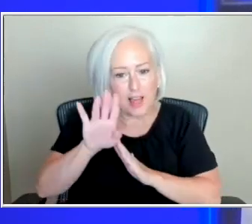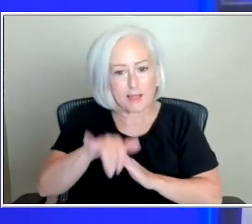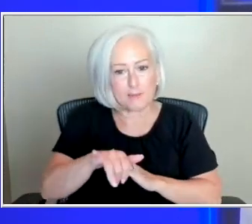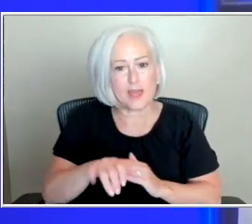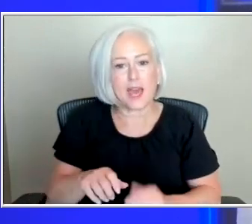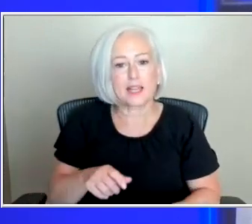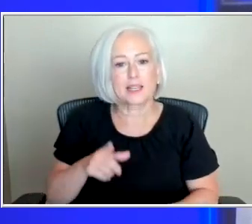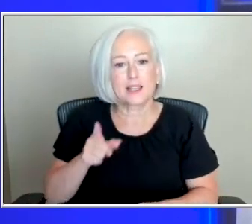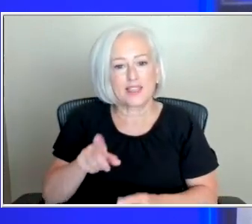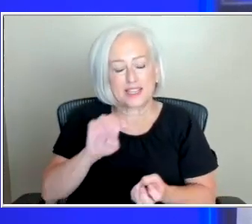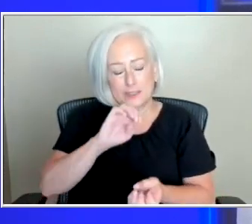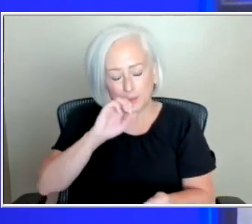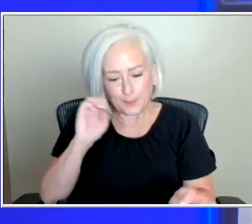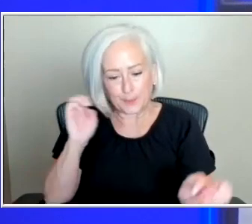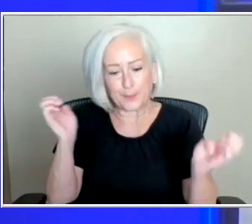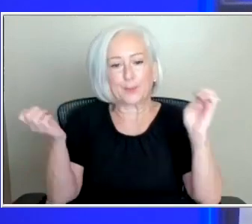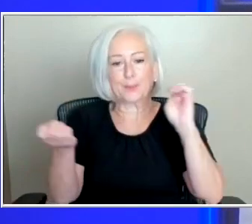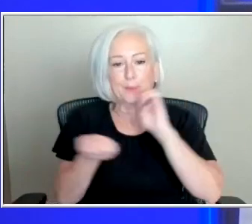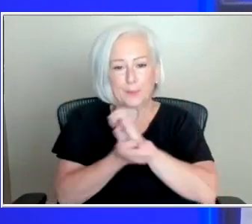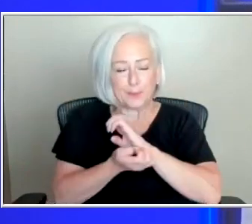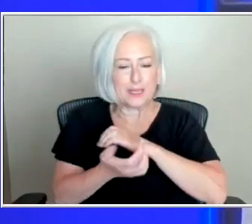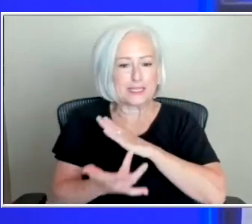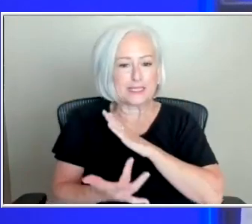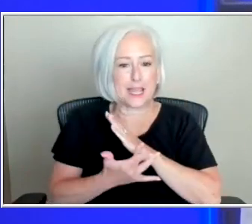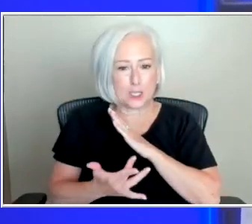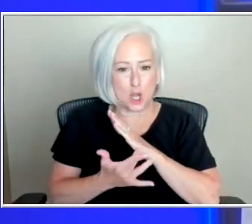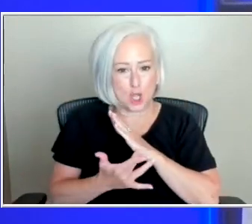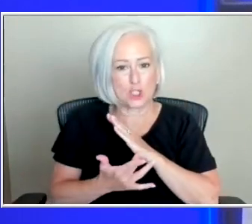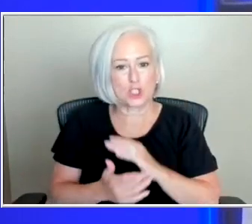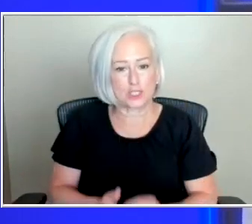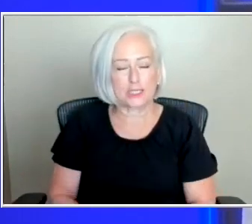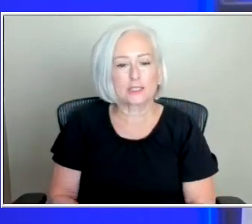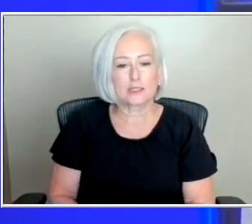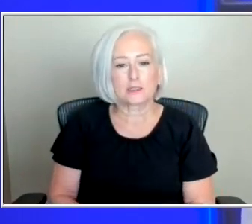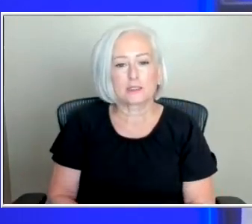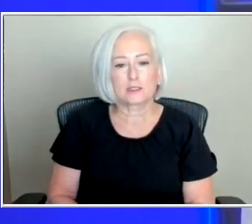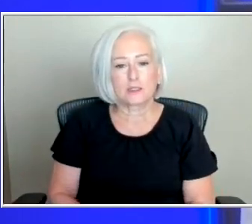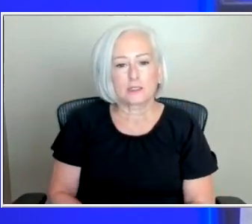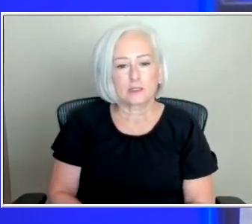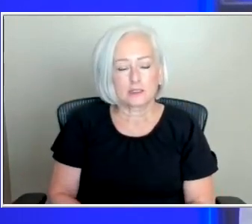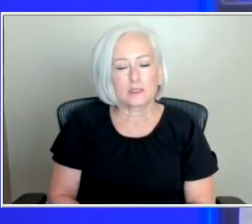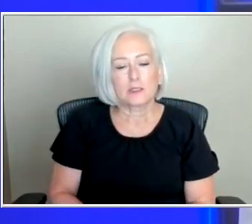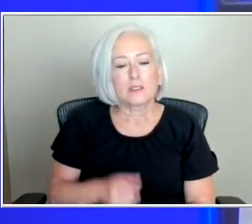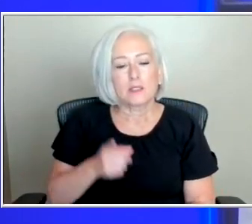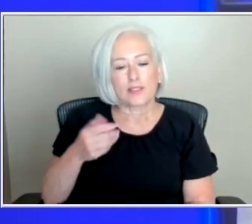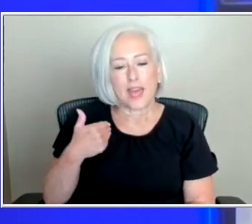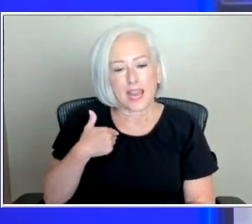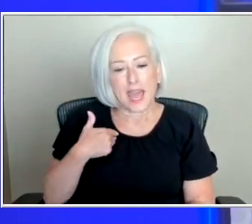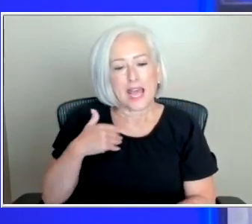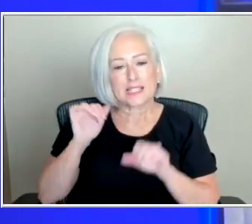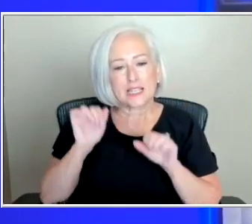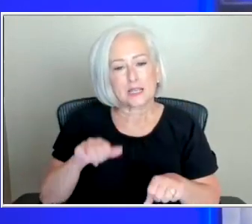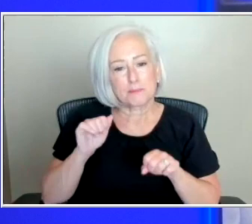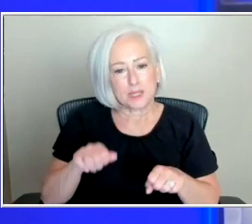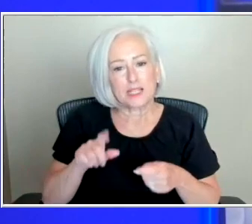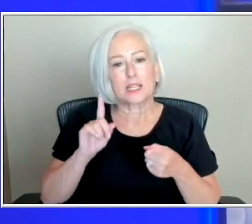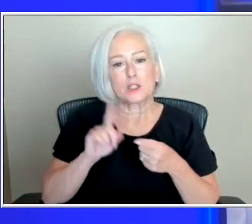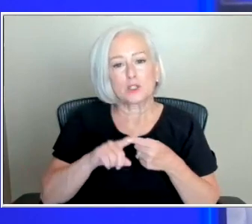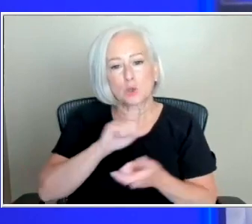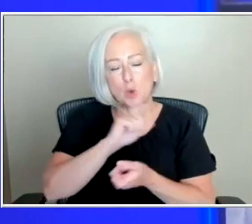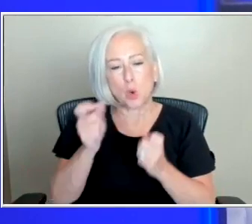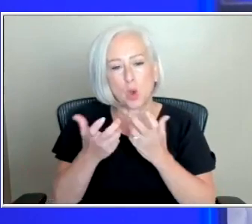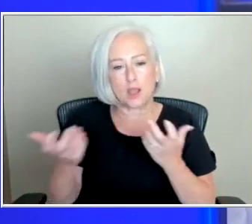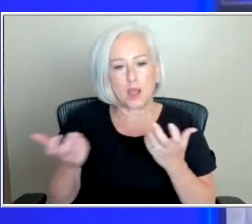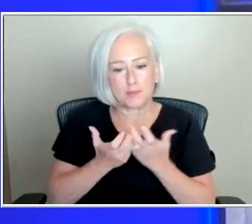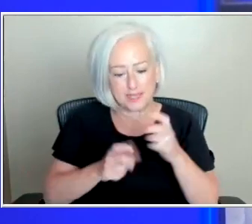the technology, and the biggest part about that is it has the ability to accommodate a variety of